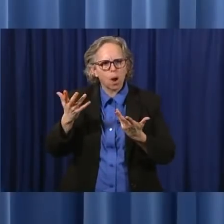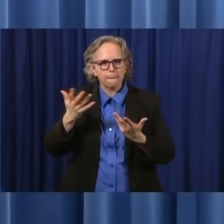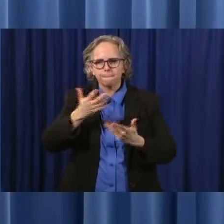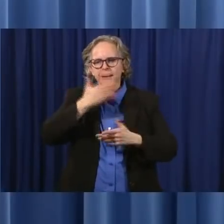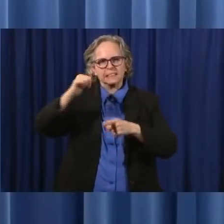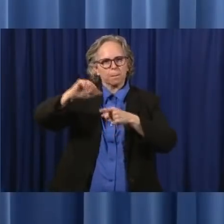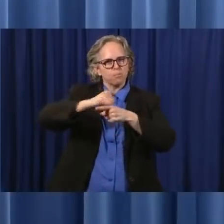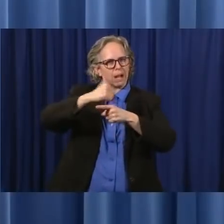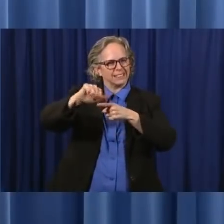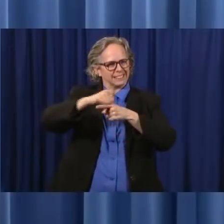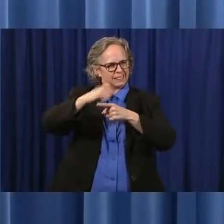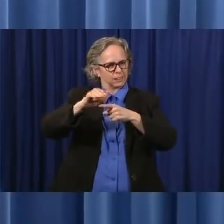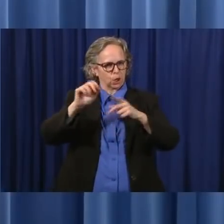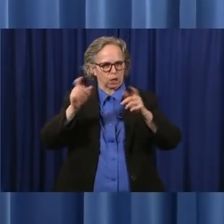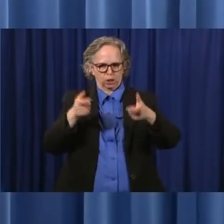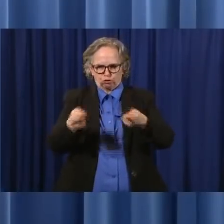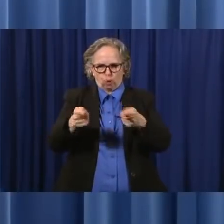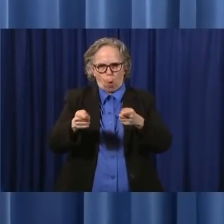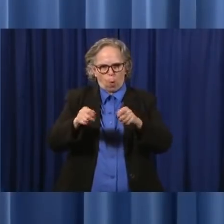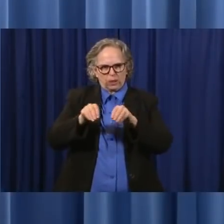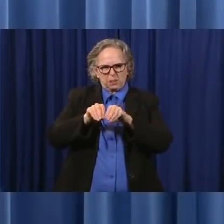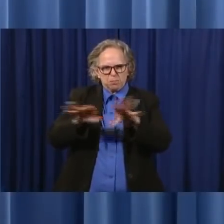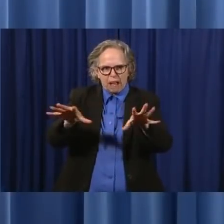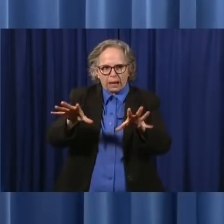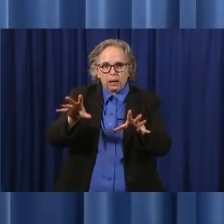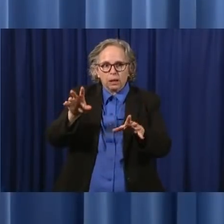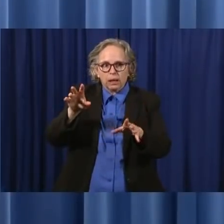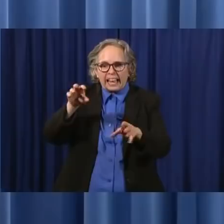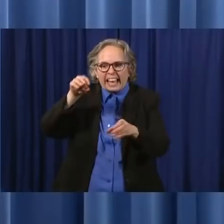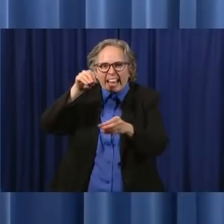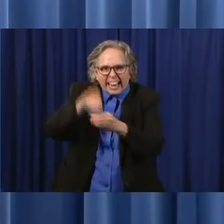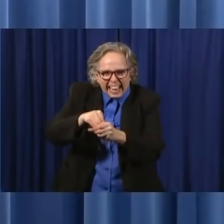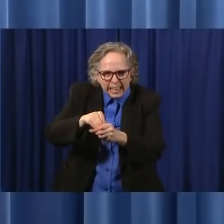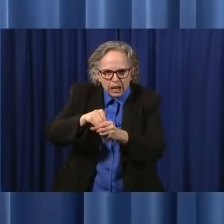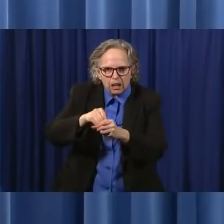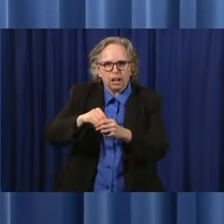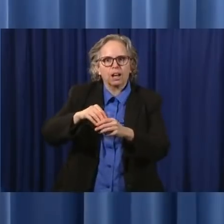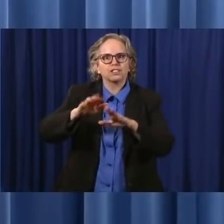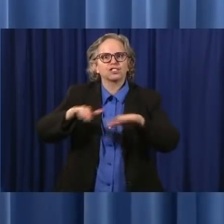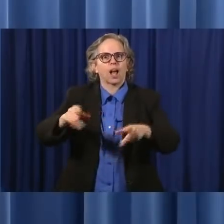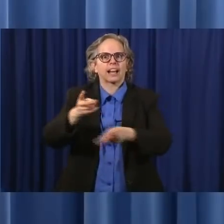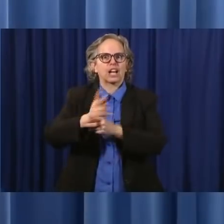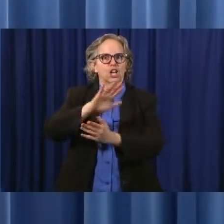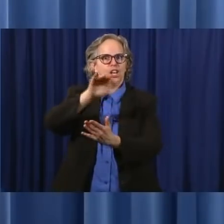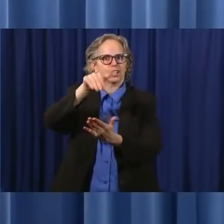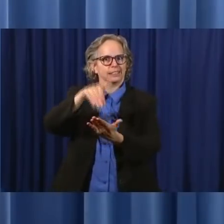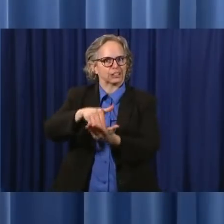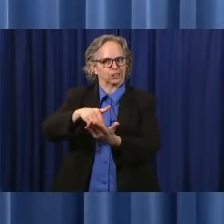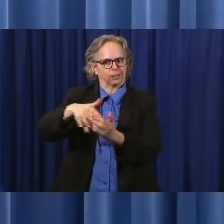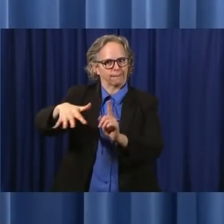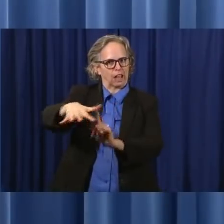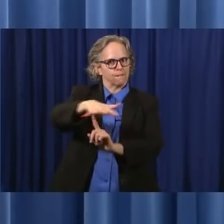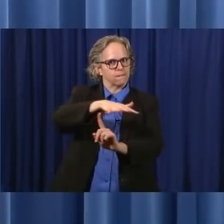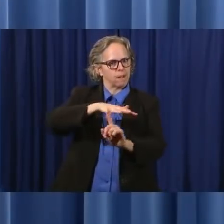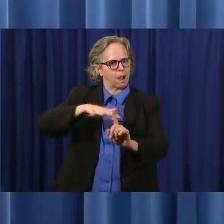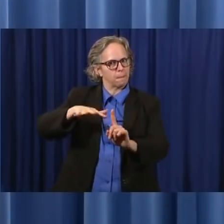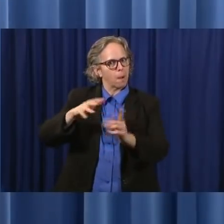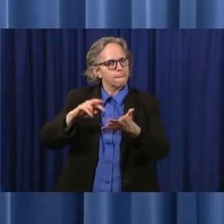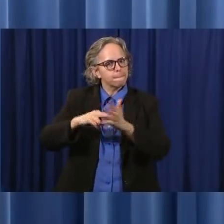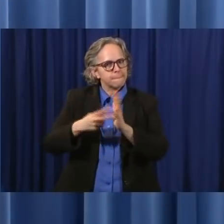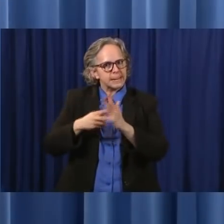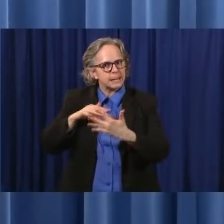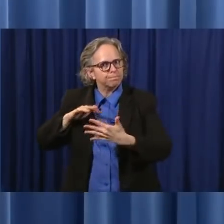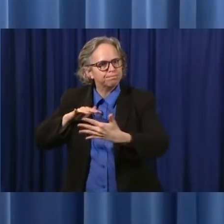of COVID-19 in child care settings. This study will make Ohio, I think, a leader in